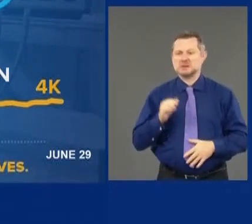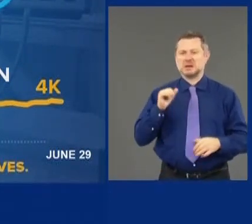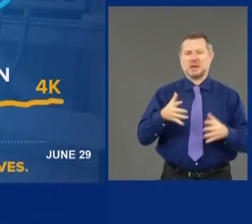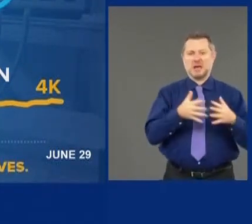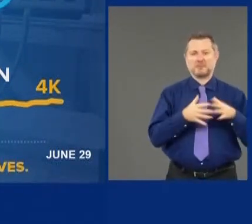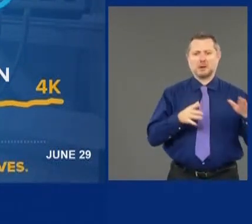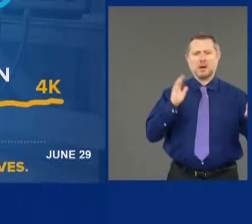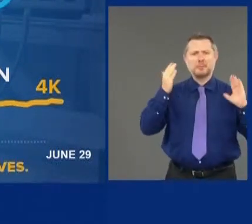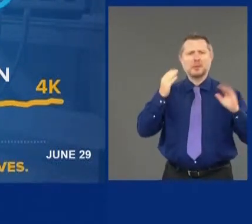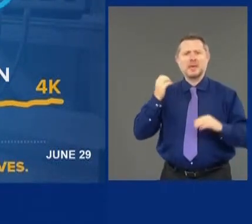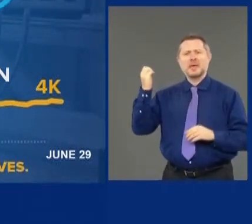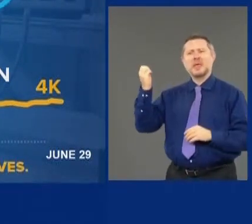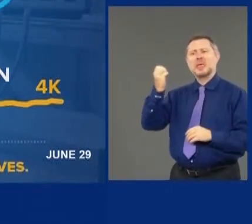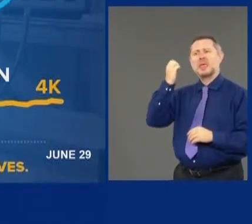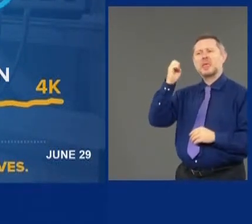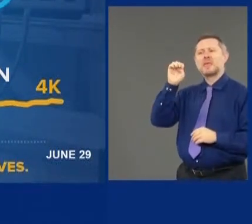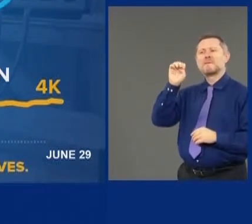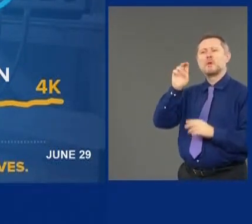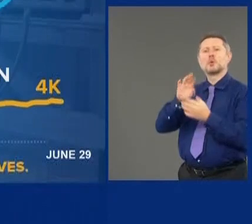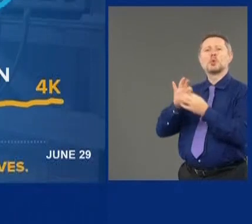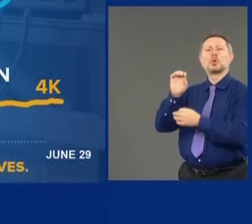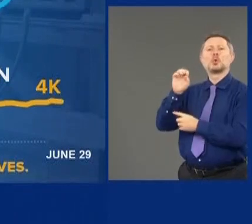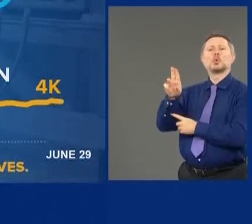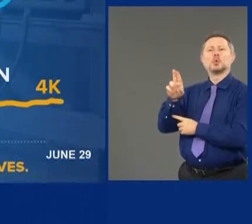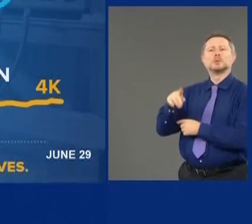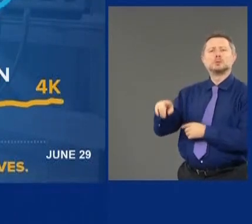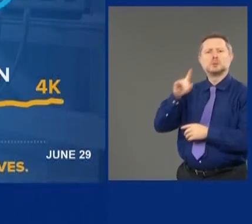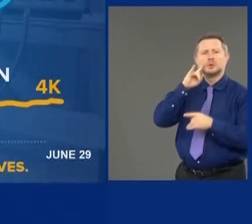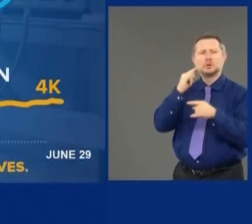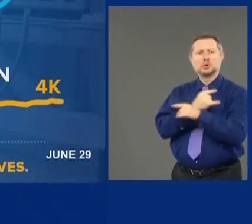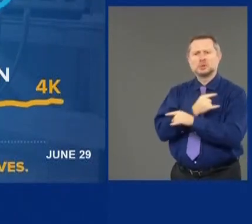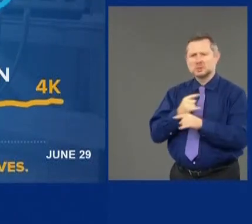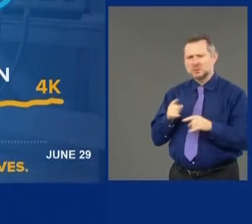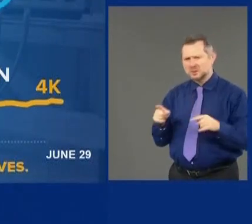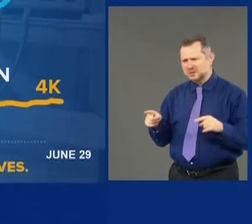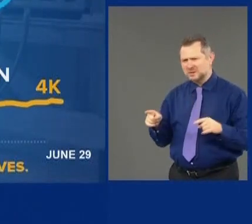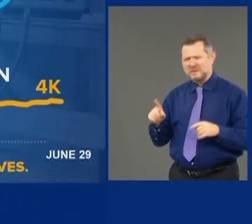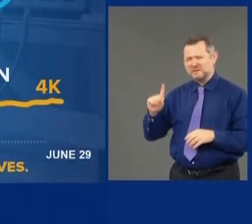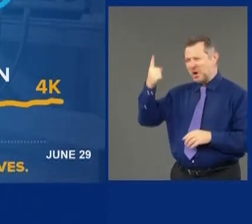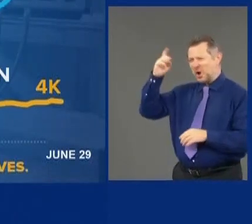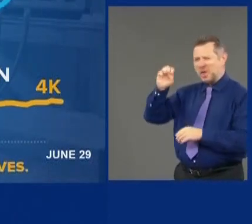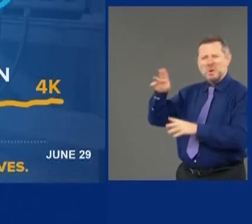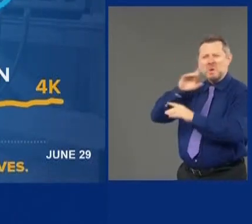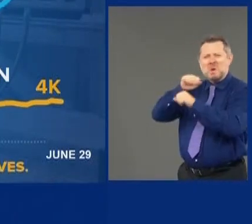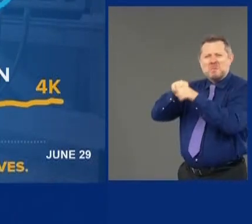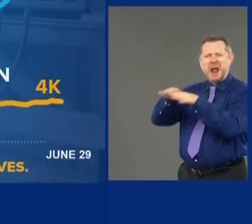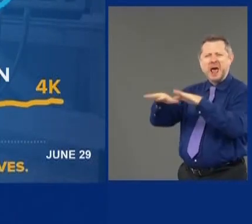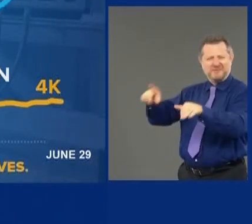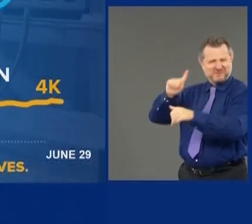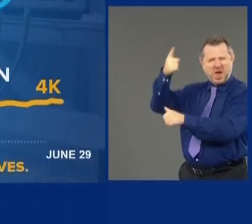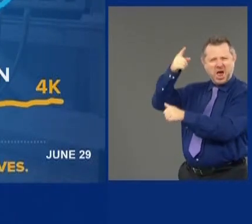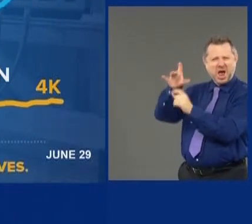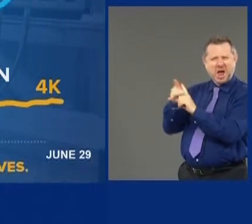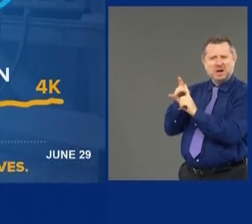is the great irony. They had it first. We got it from